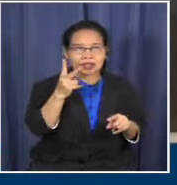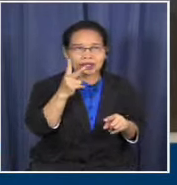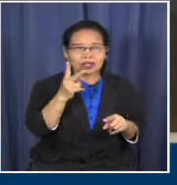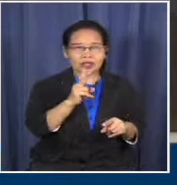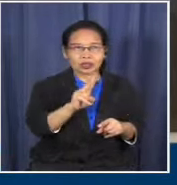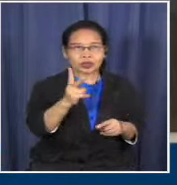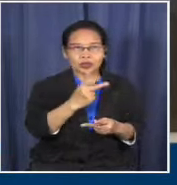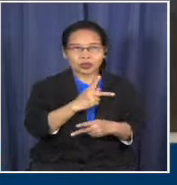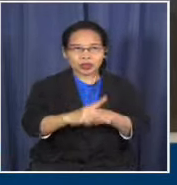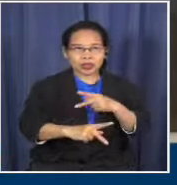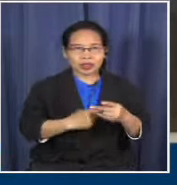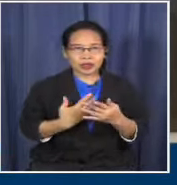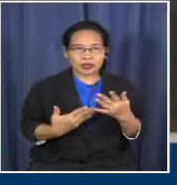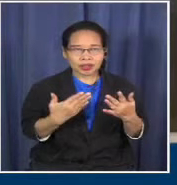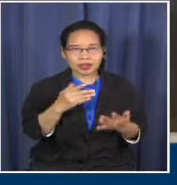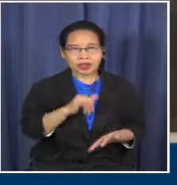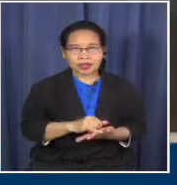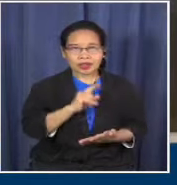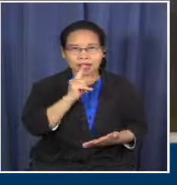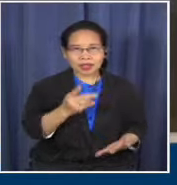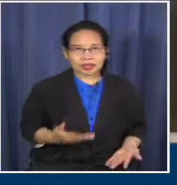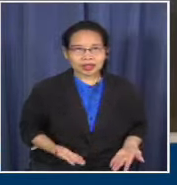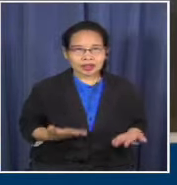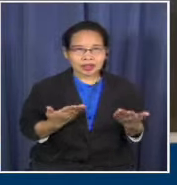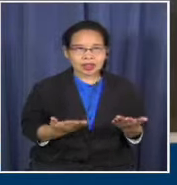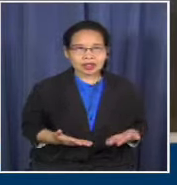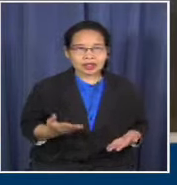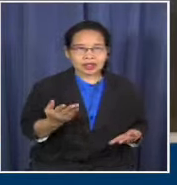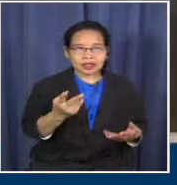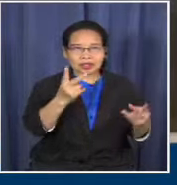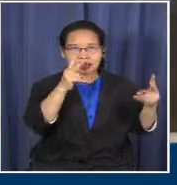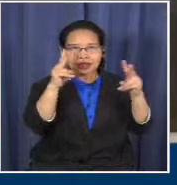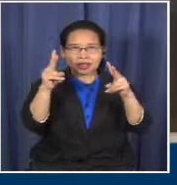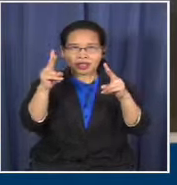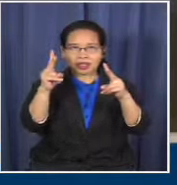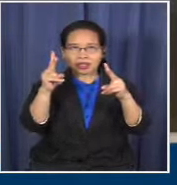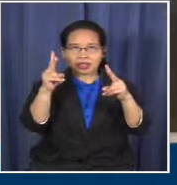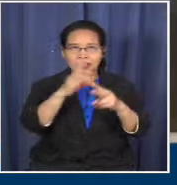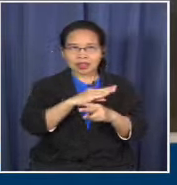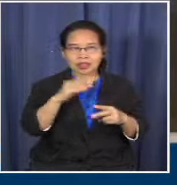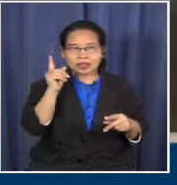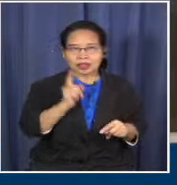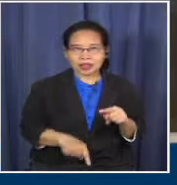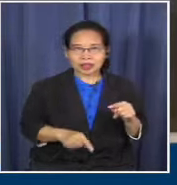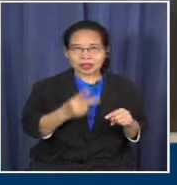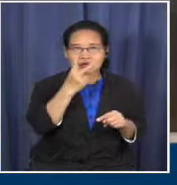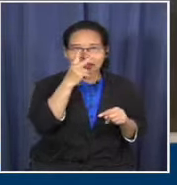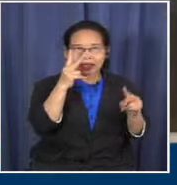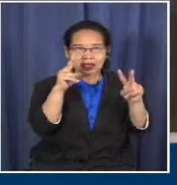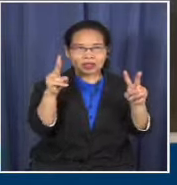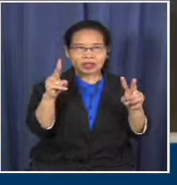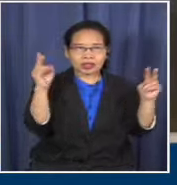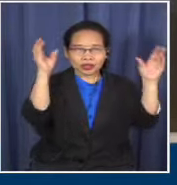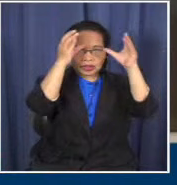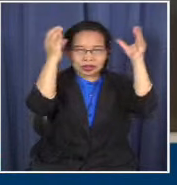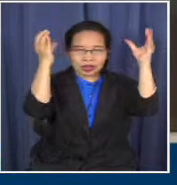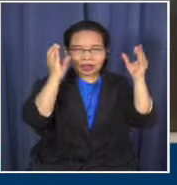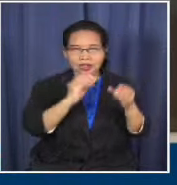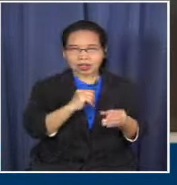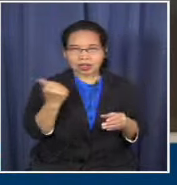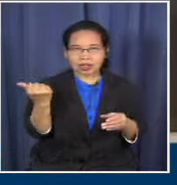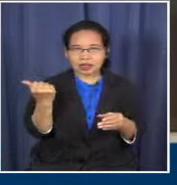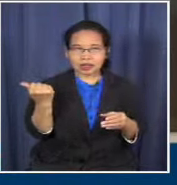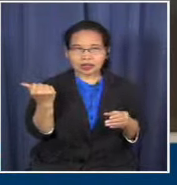are two kinds of things that exist, visible and invisible, considered by others